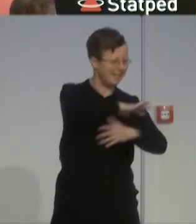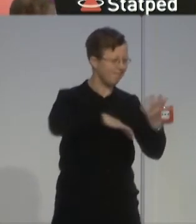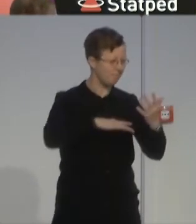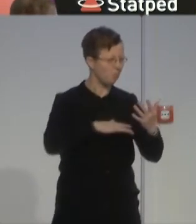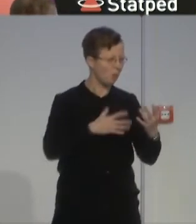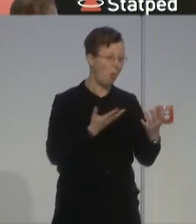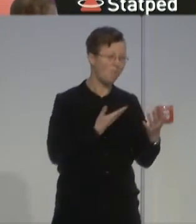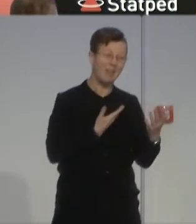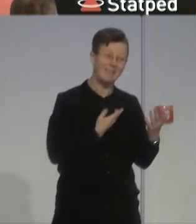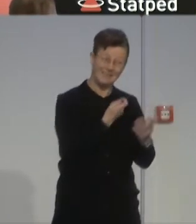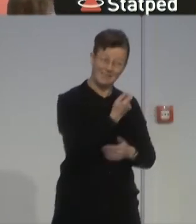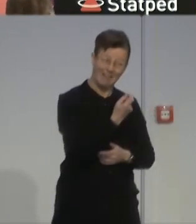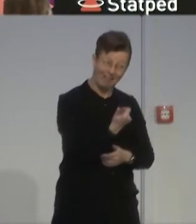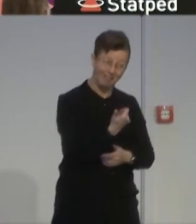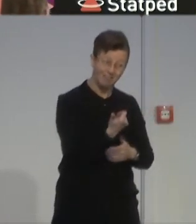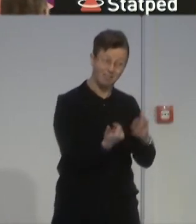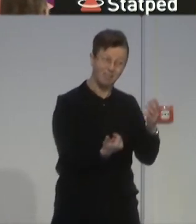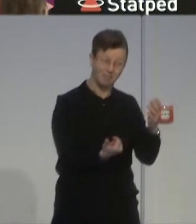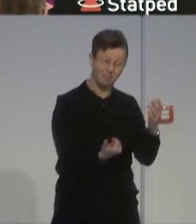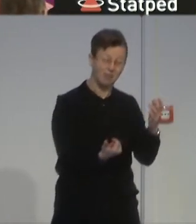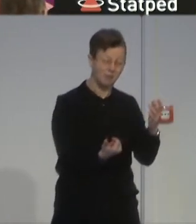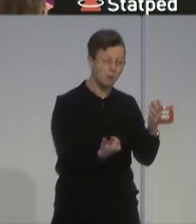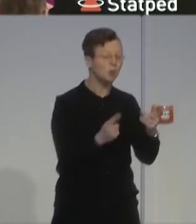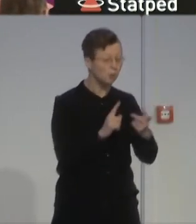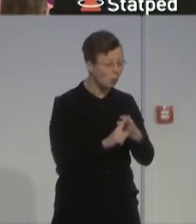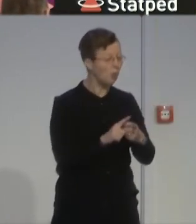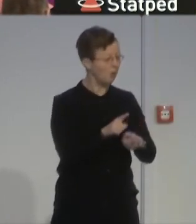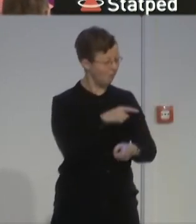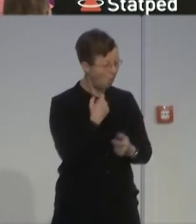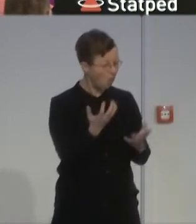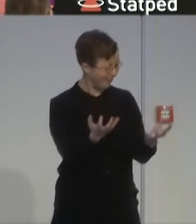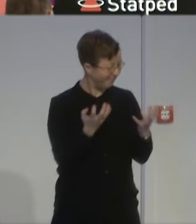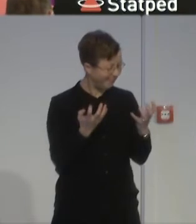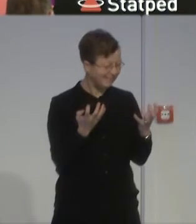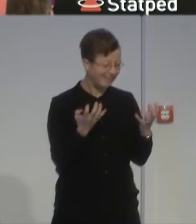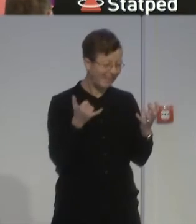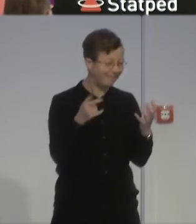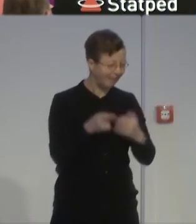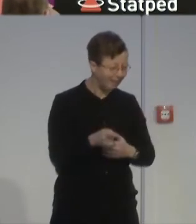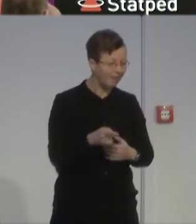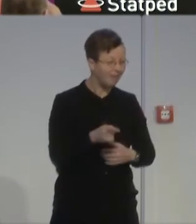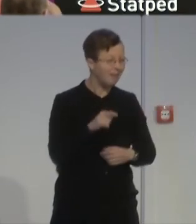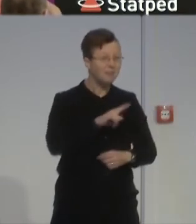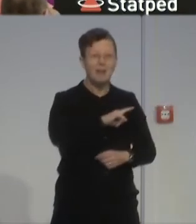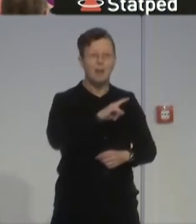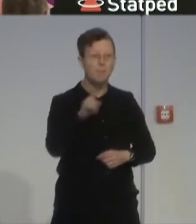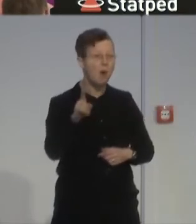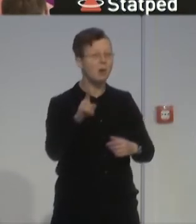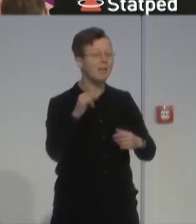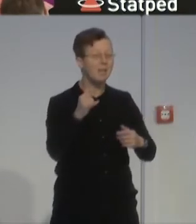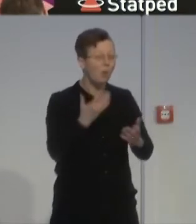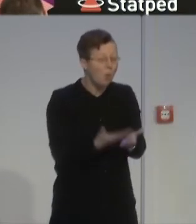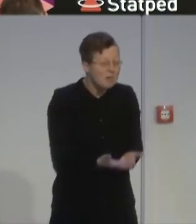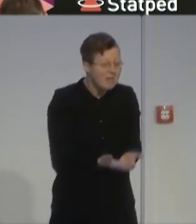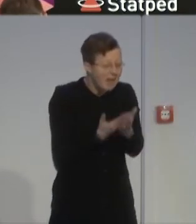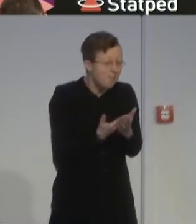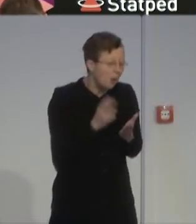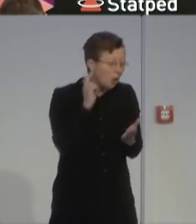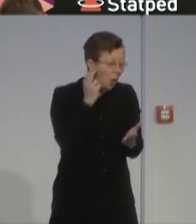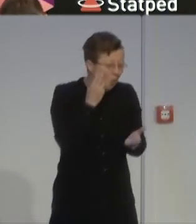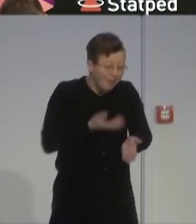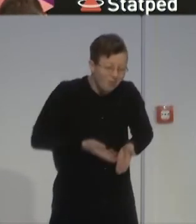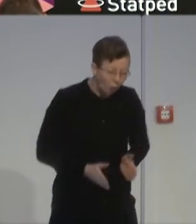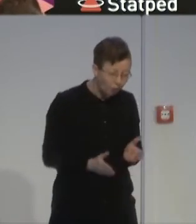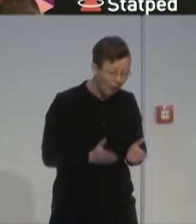And it's very rare. So our interest, of course, is not only in helping the congenitally deafblind, but